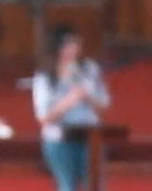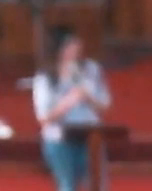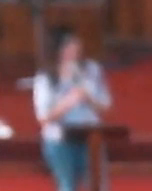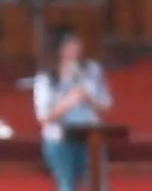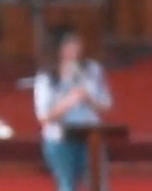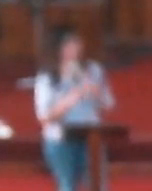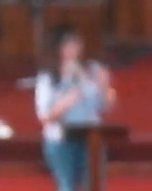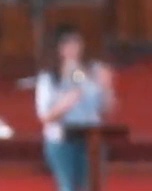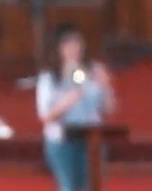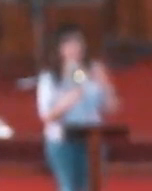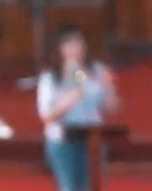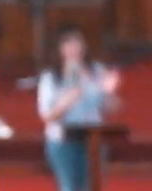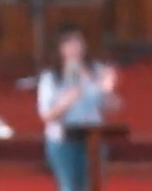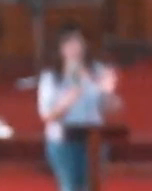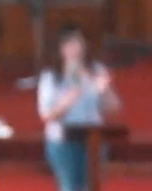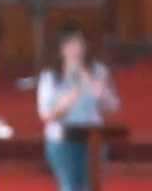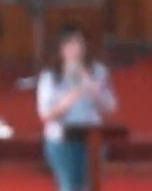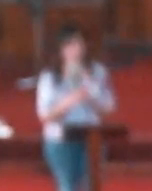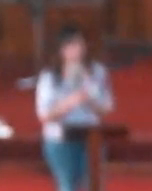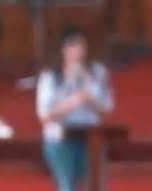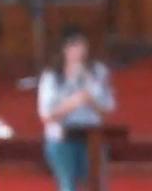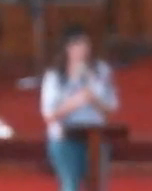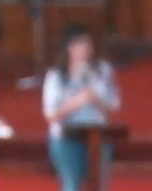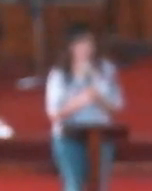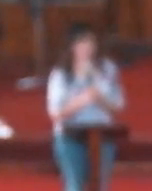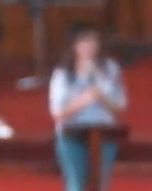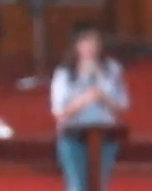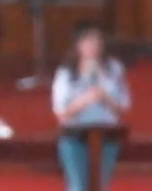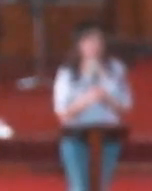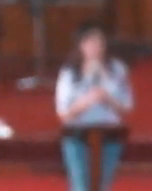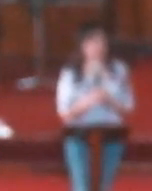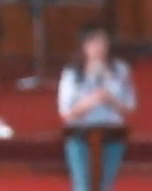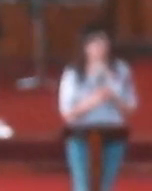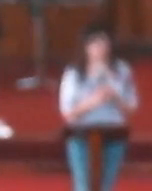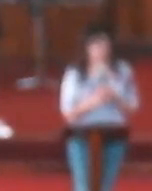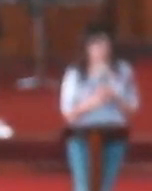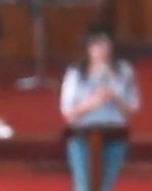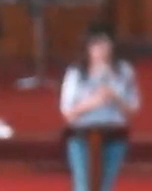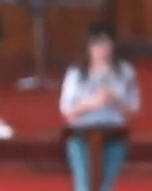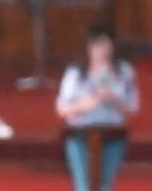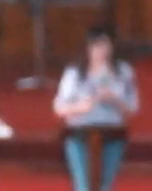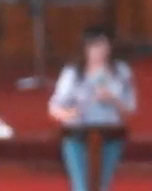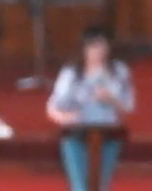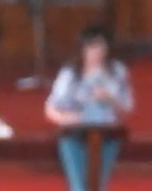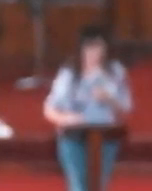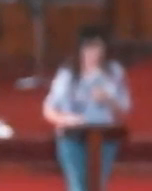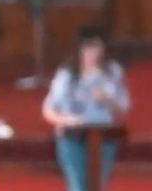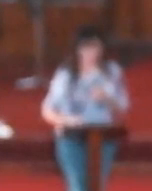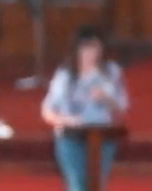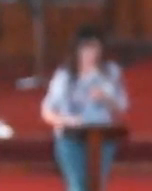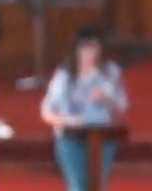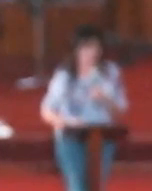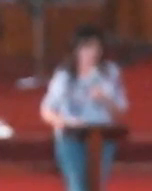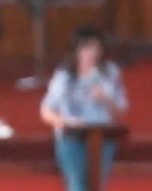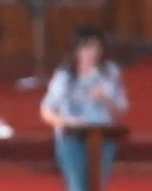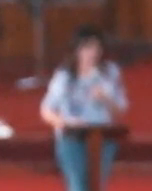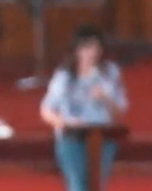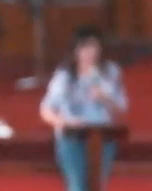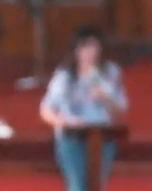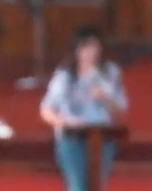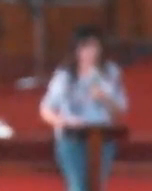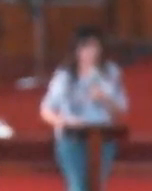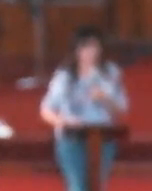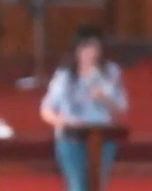never took medicine, and his body just gave up. Entonces tenemos que tener cuidado con negar la realidad. So we have to be careful with